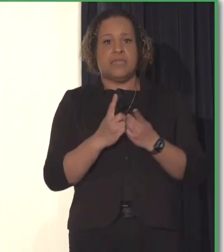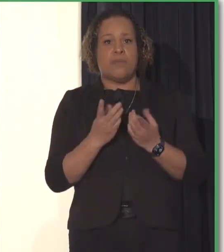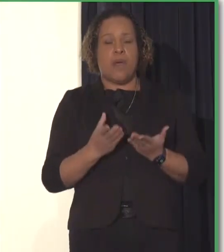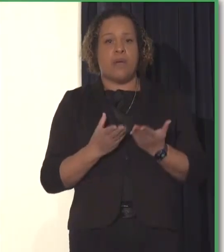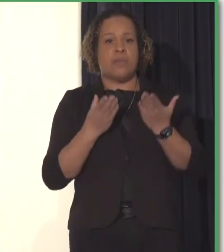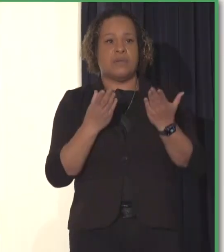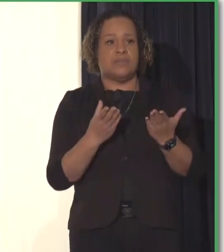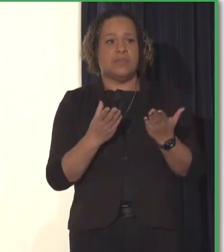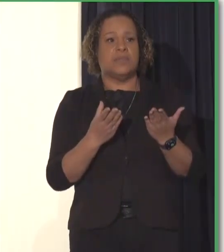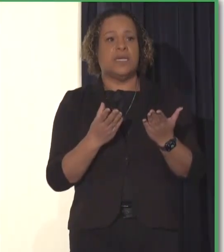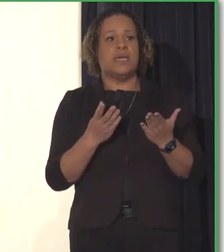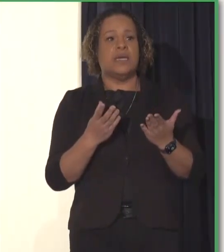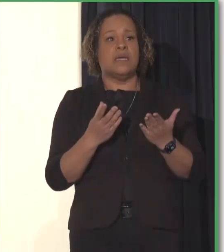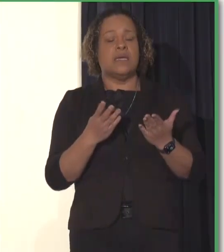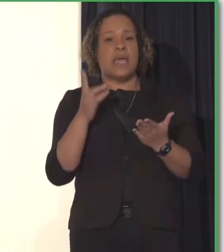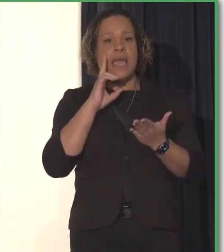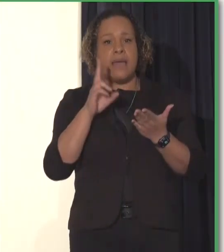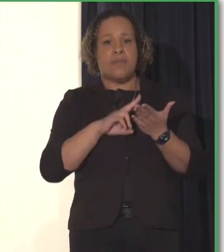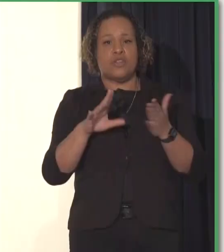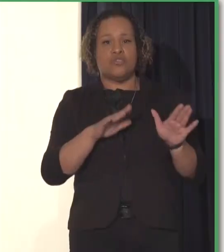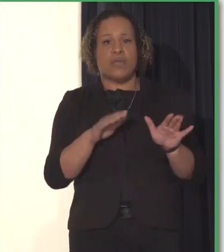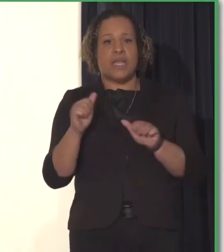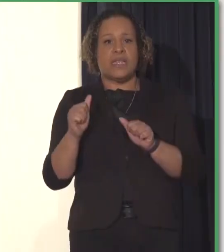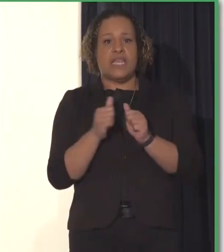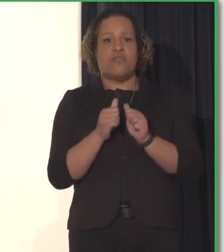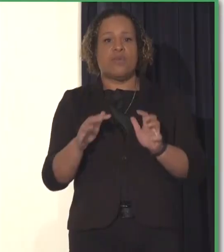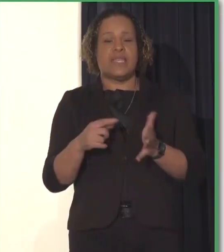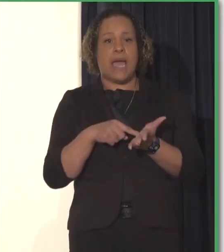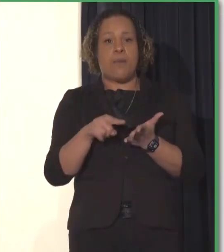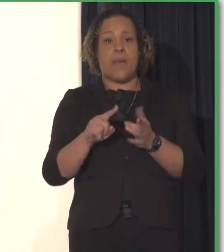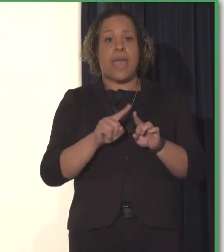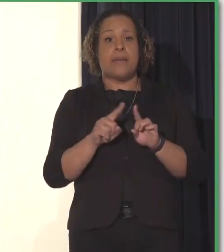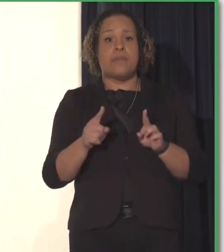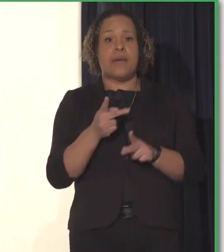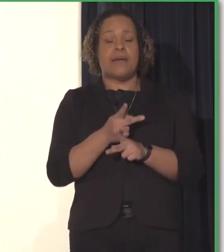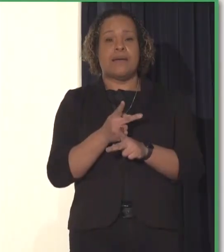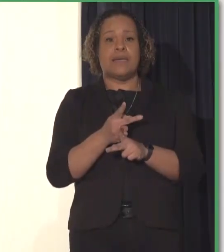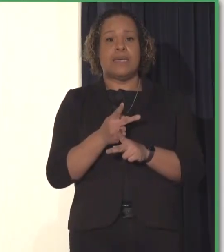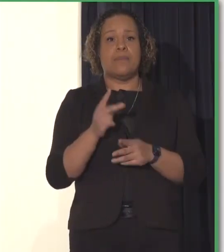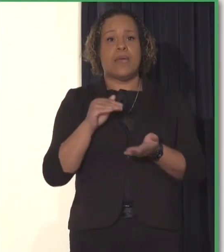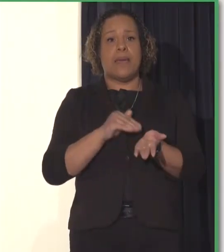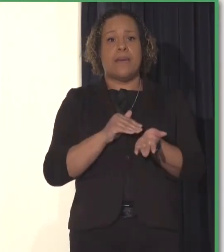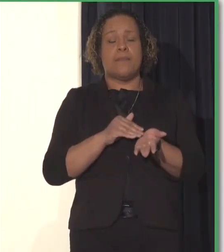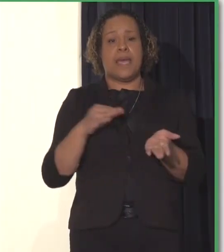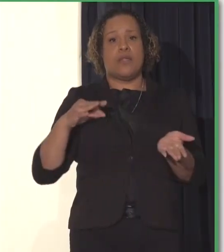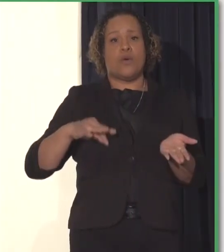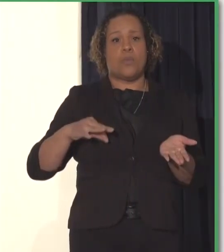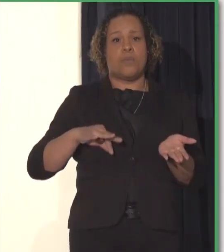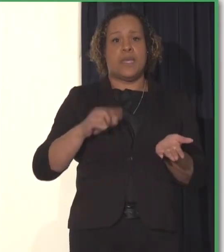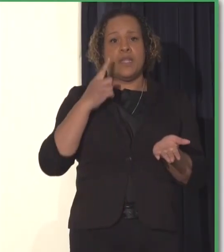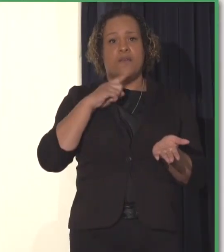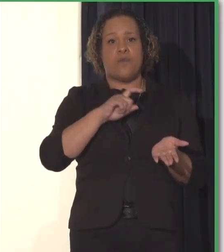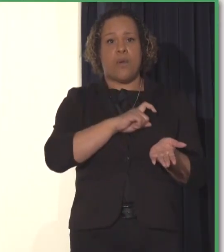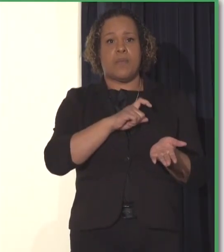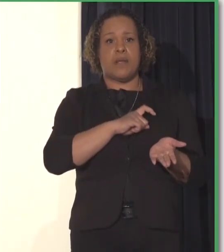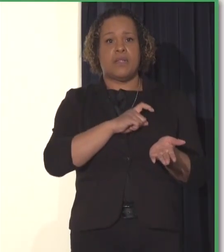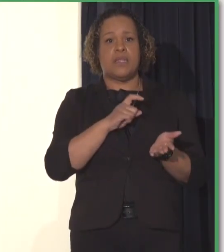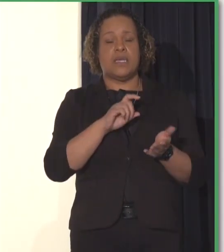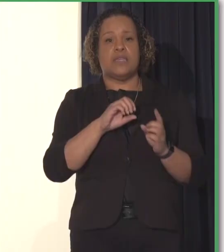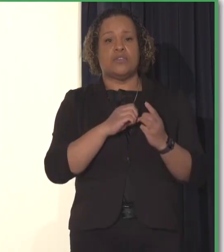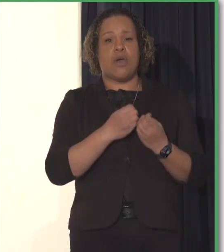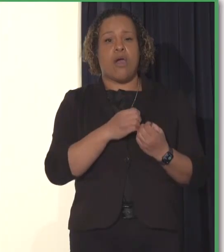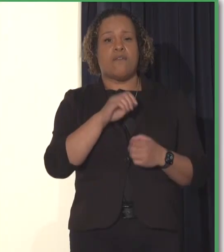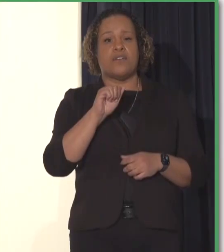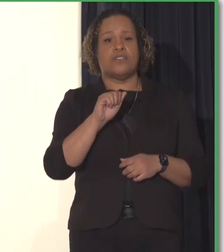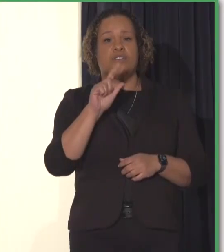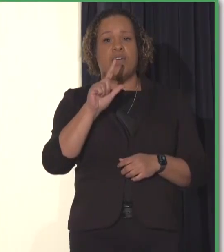administrative leave without pay, but with medical benefits for police officer Alvin Alvarado